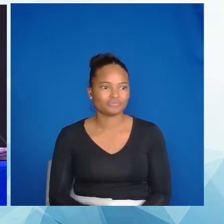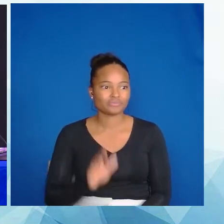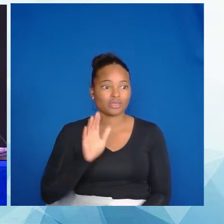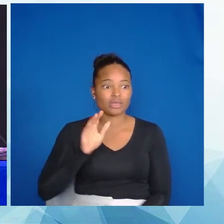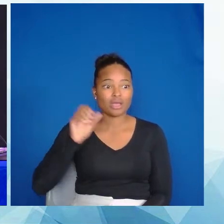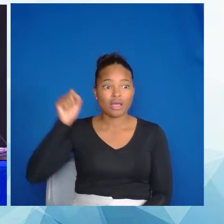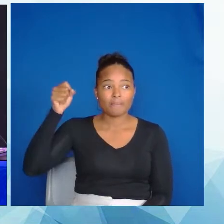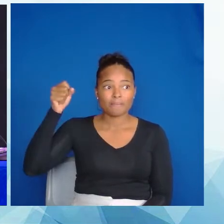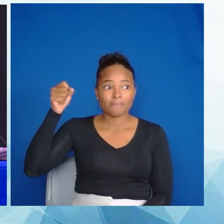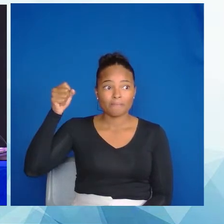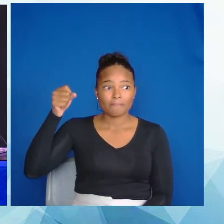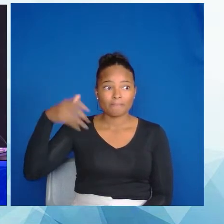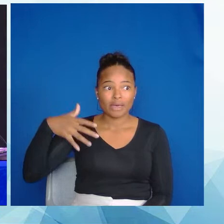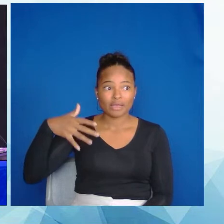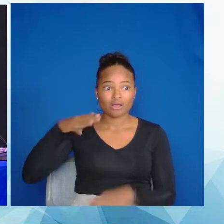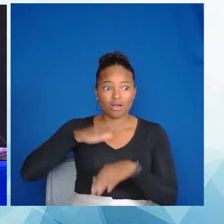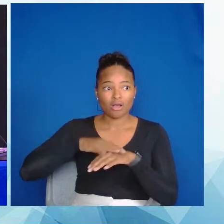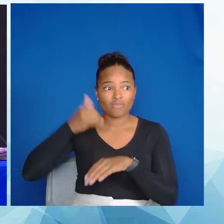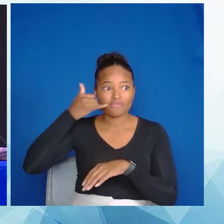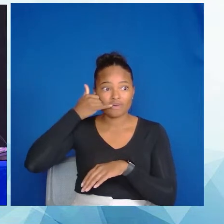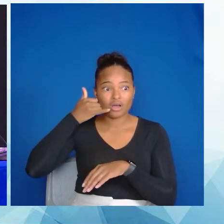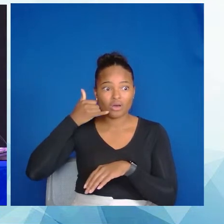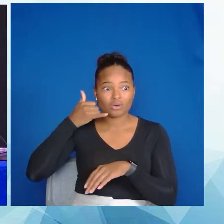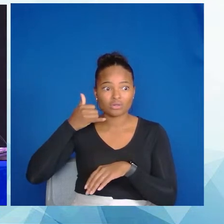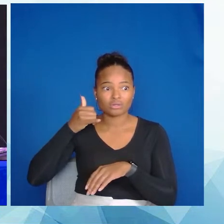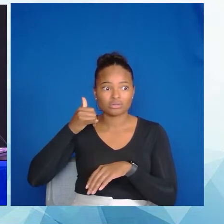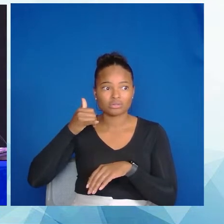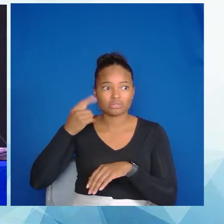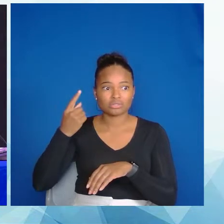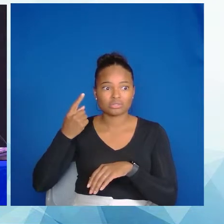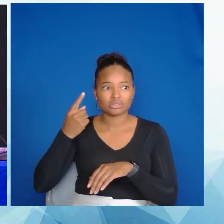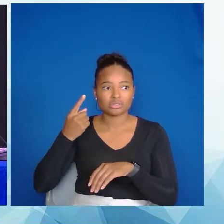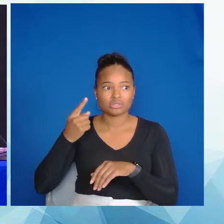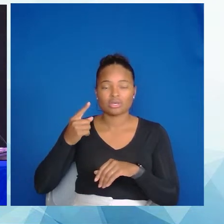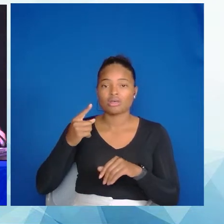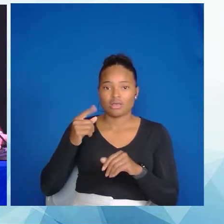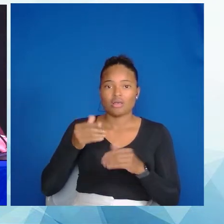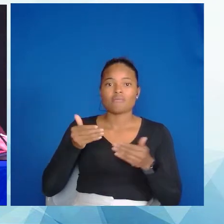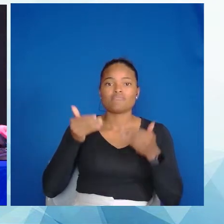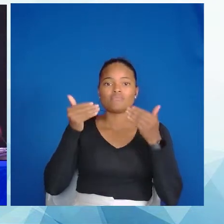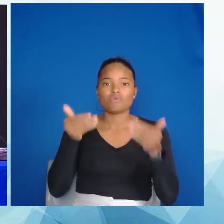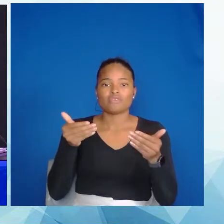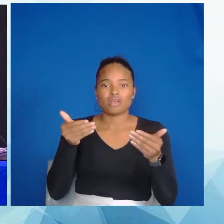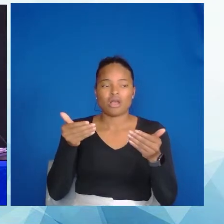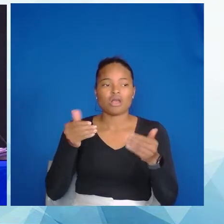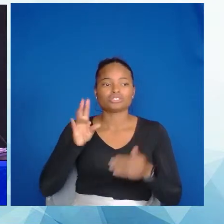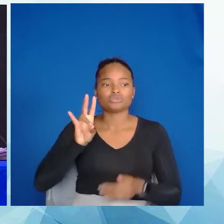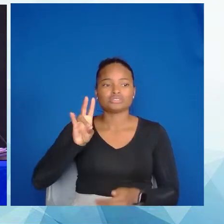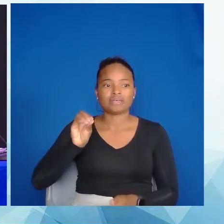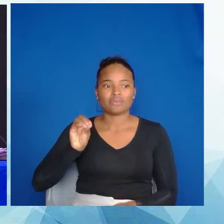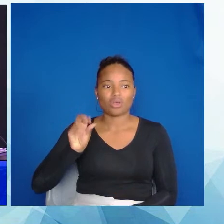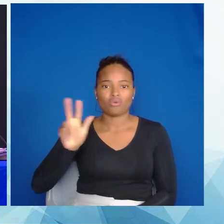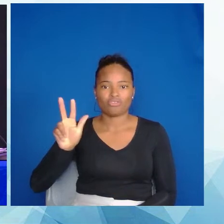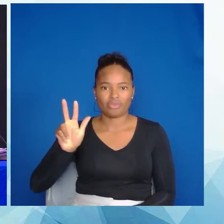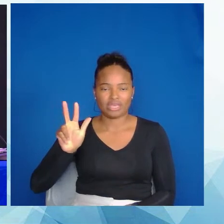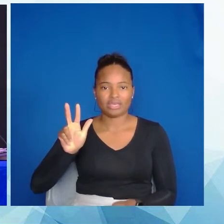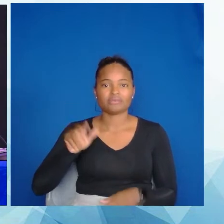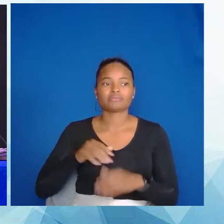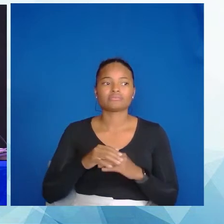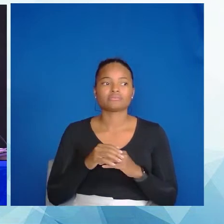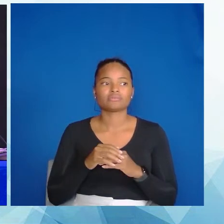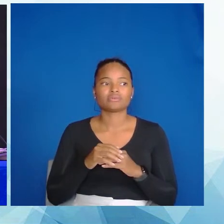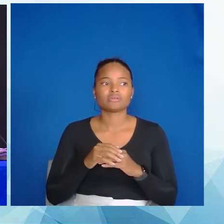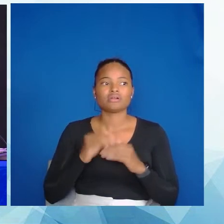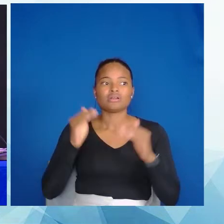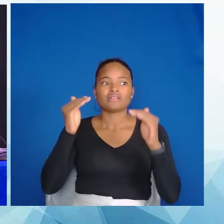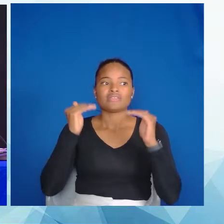Okay, moving on to 7.03, discussion and action items, set the calendar for the 2024 regular board meetings and possible